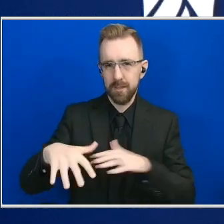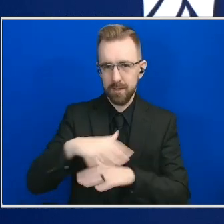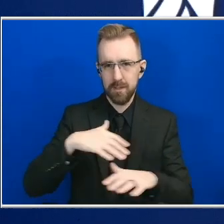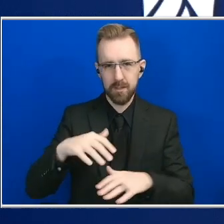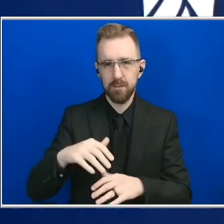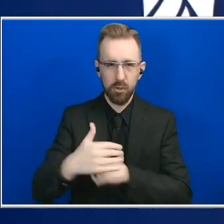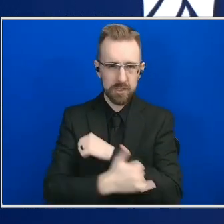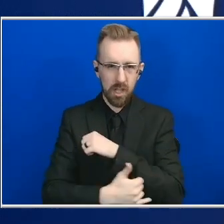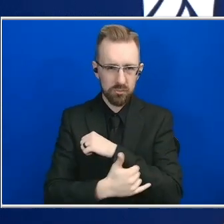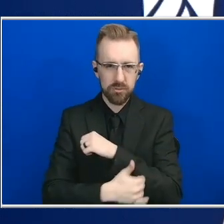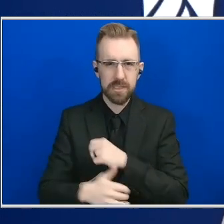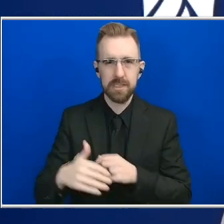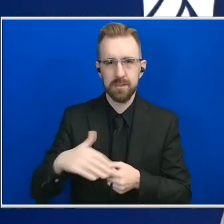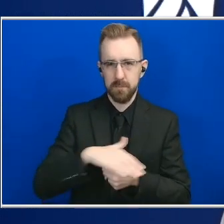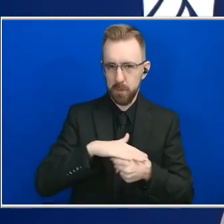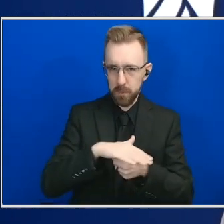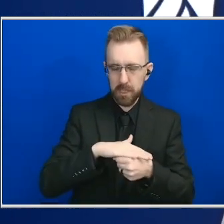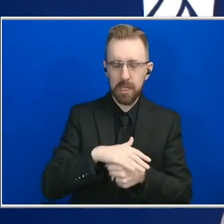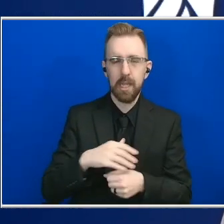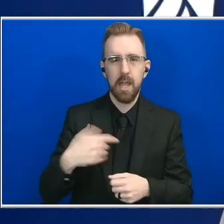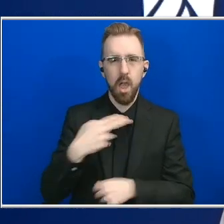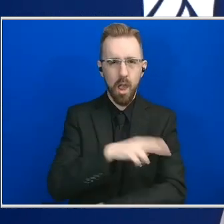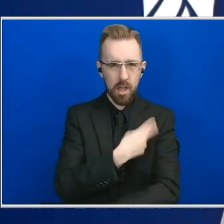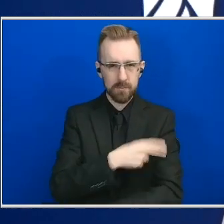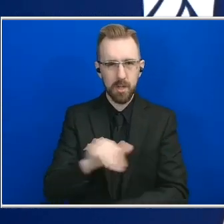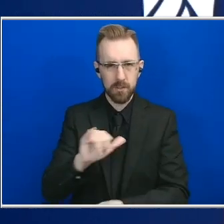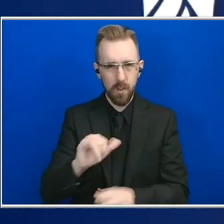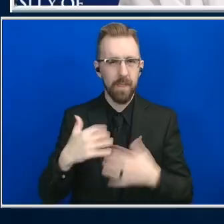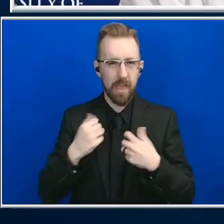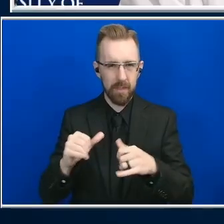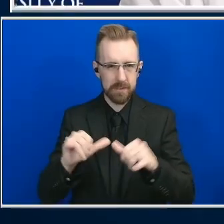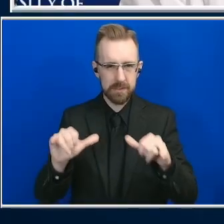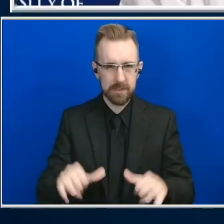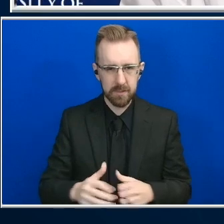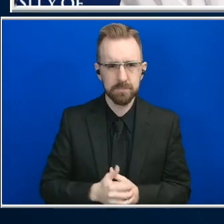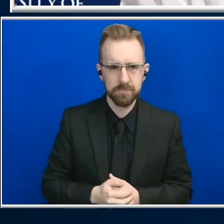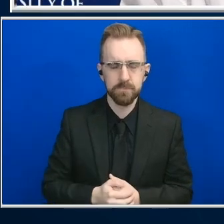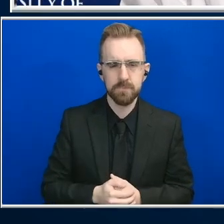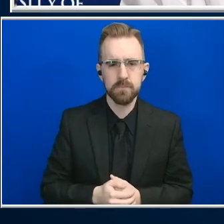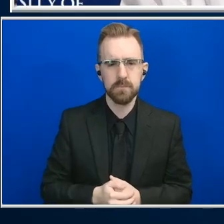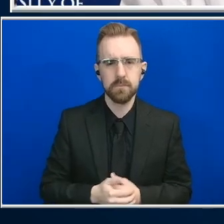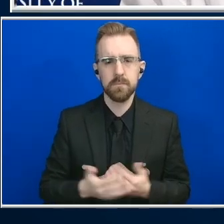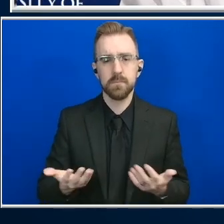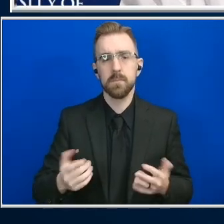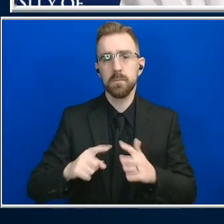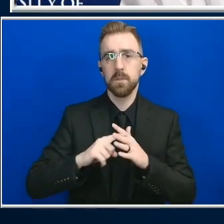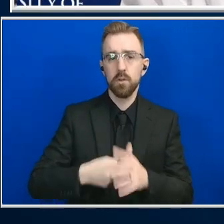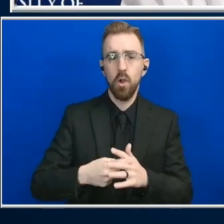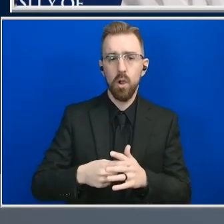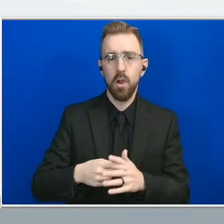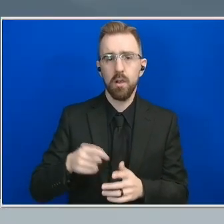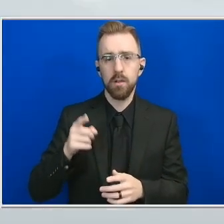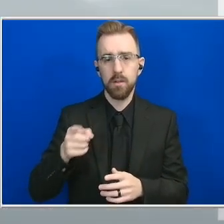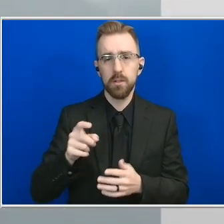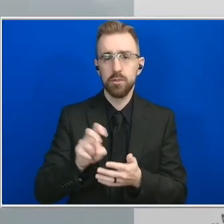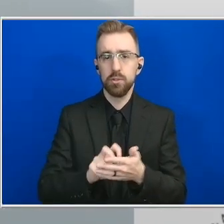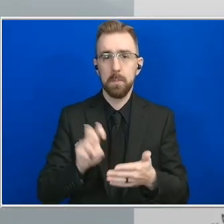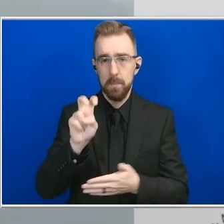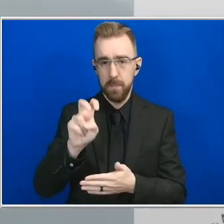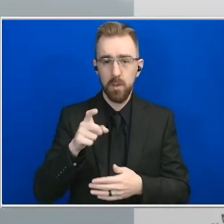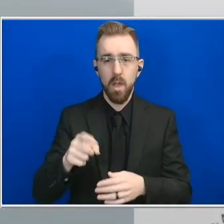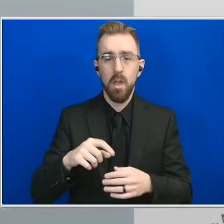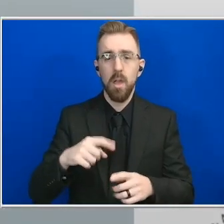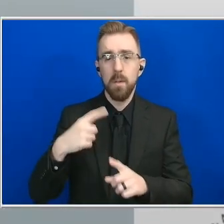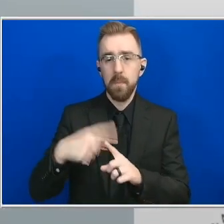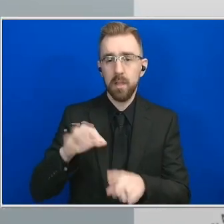our community, and in our hospital health system as well, Steve. So. All right, so it's starting to jump up then. So the percentage of positive flu has jumped up a